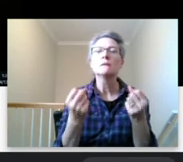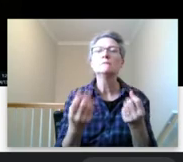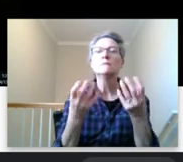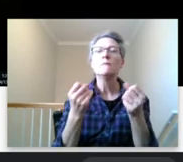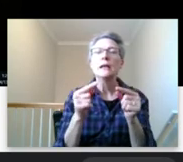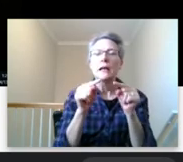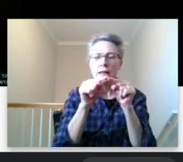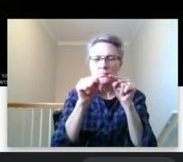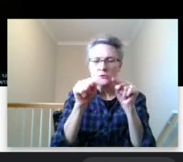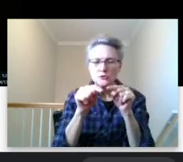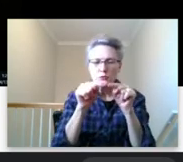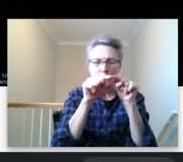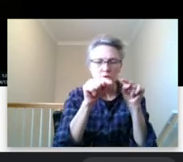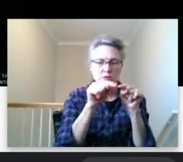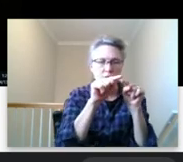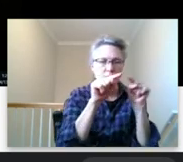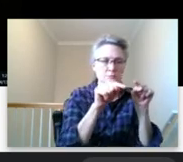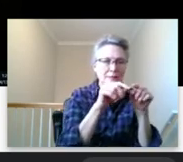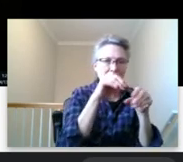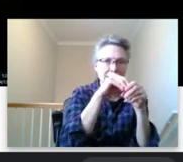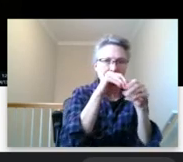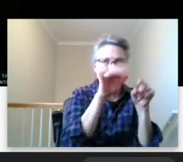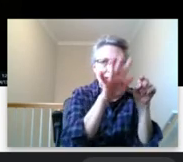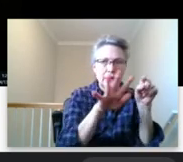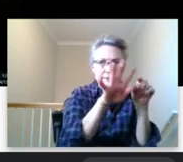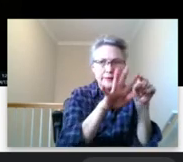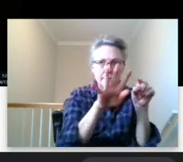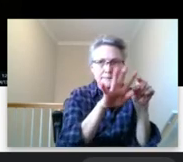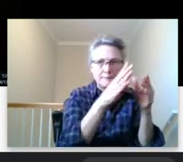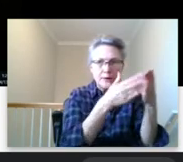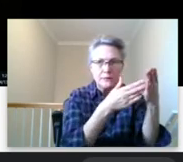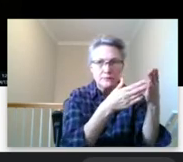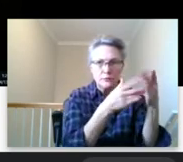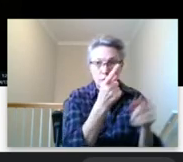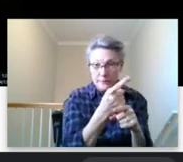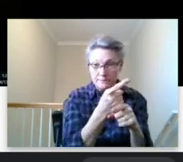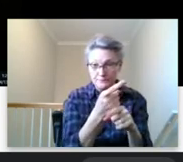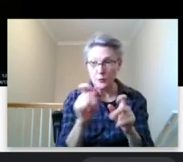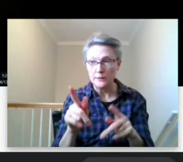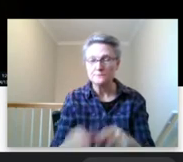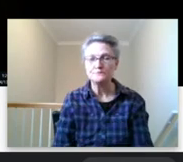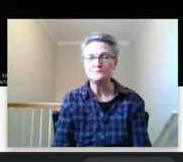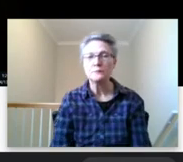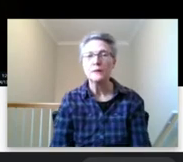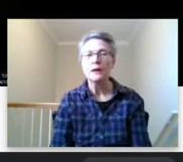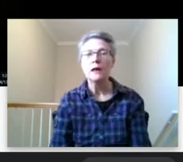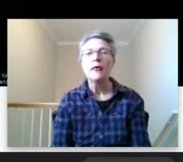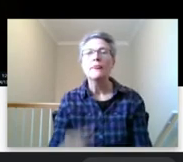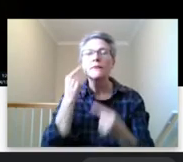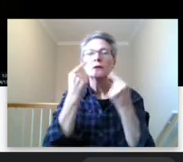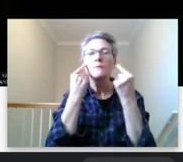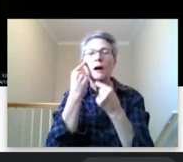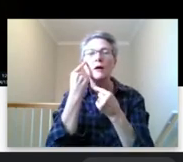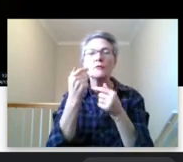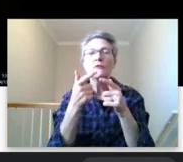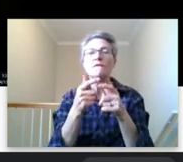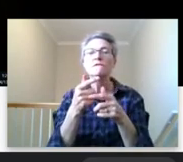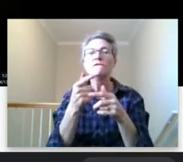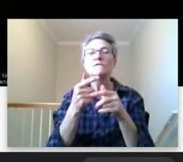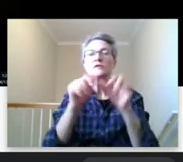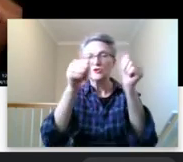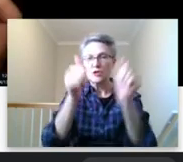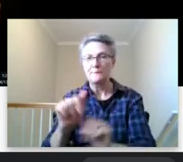little squares can I fit into this section, right? All right, let's think about figure B